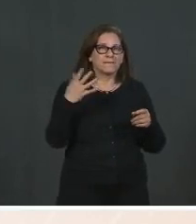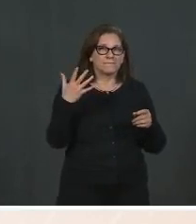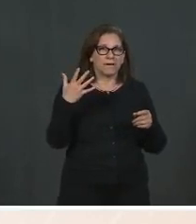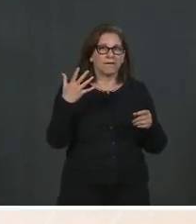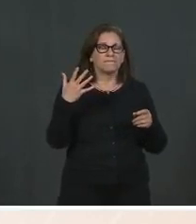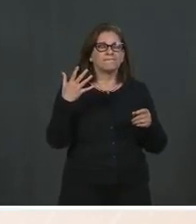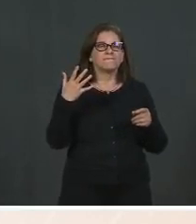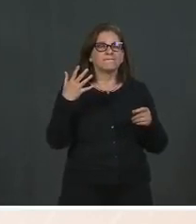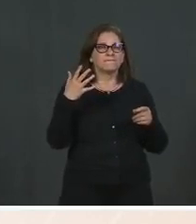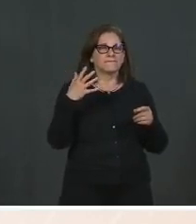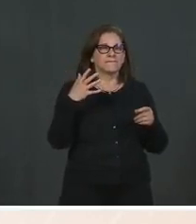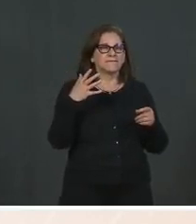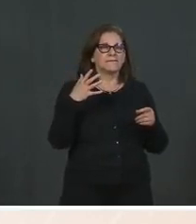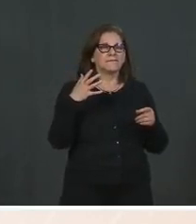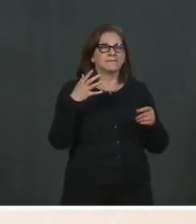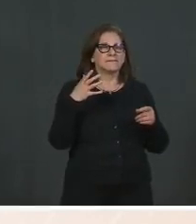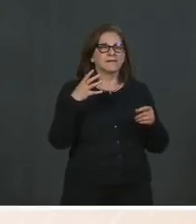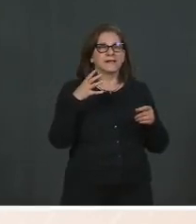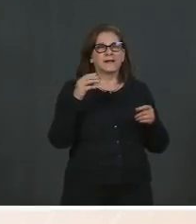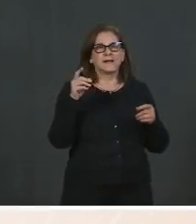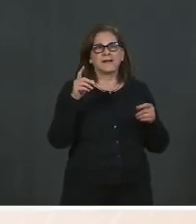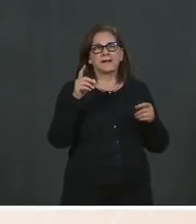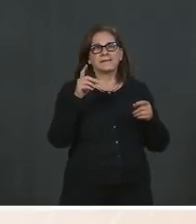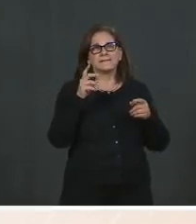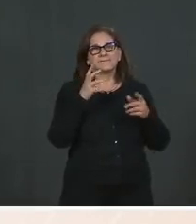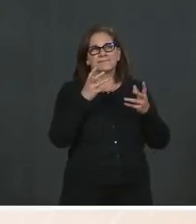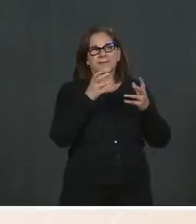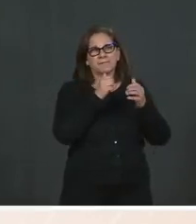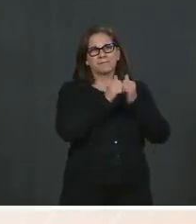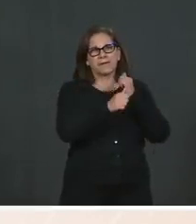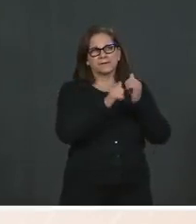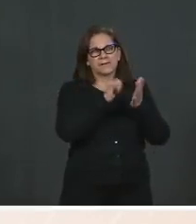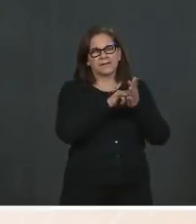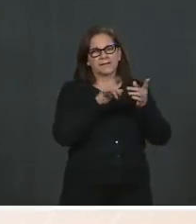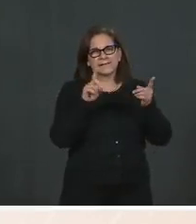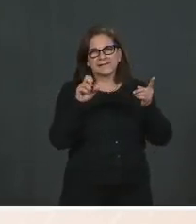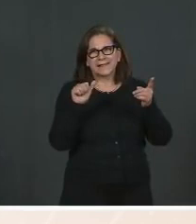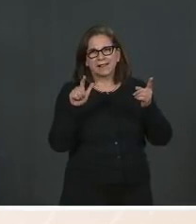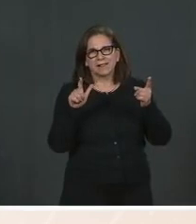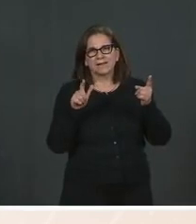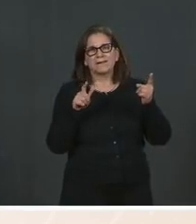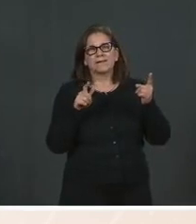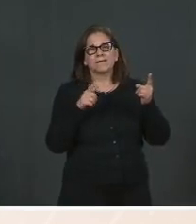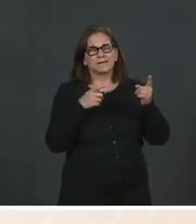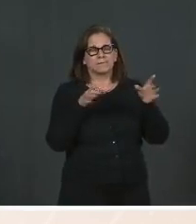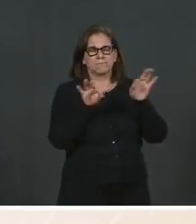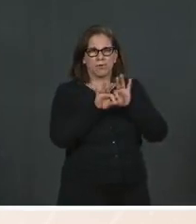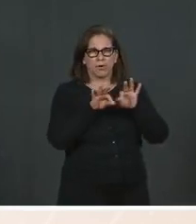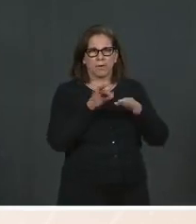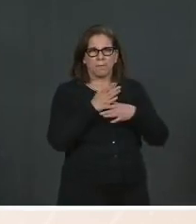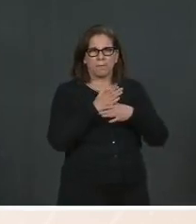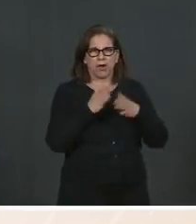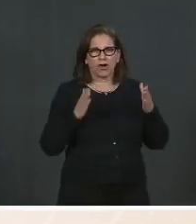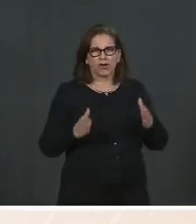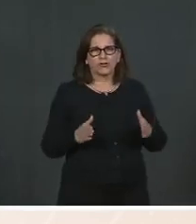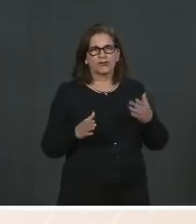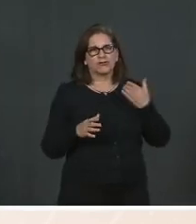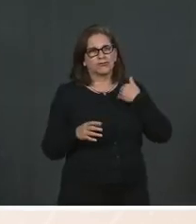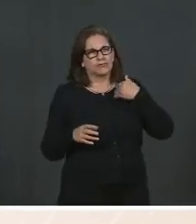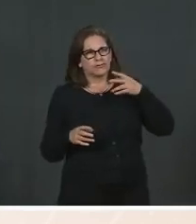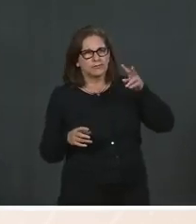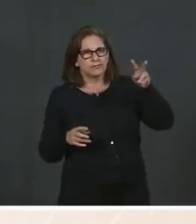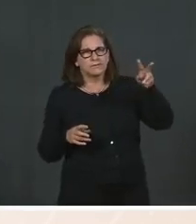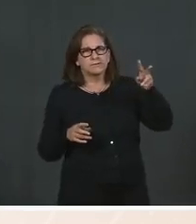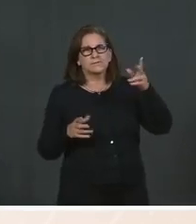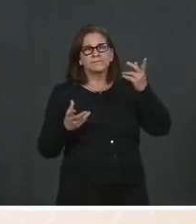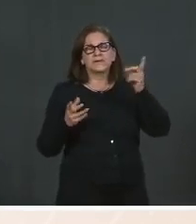getting the deal passed to begin with. Certainly would be an important partner as we look ahead to a diplomatic approach. At this point in time, we're